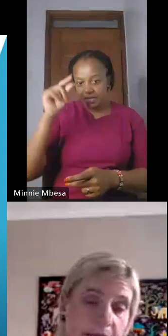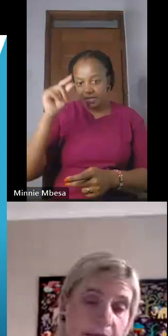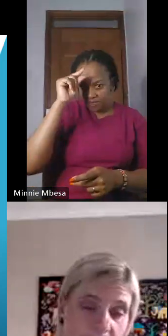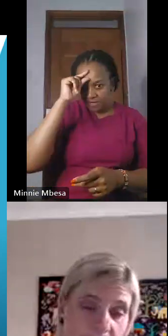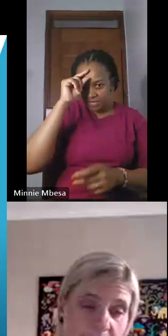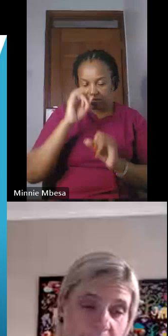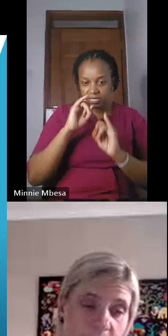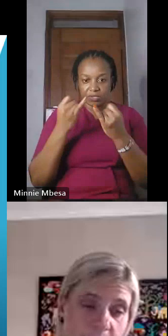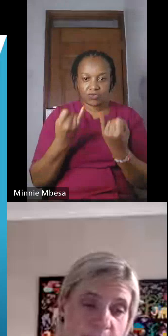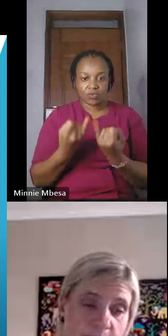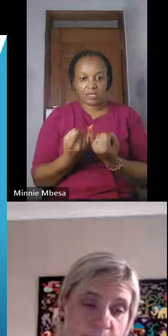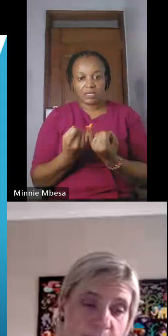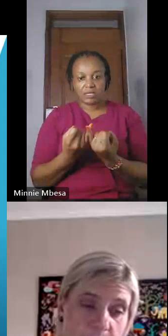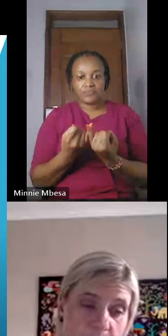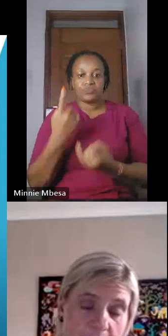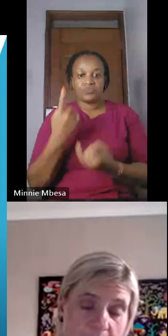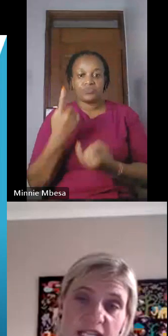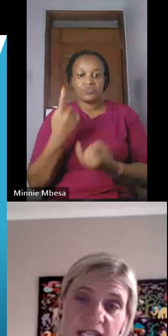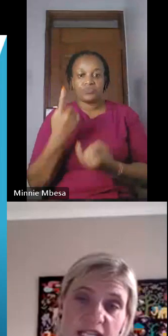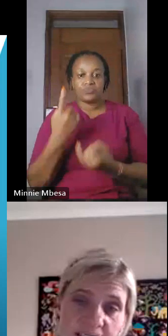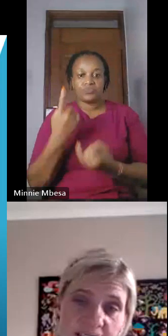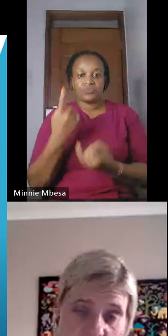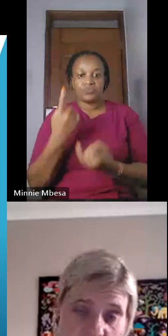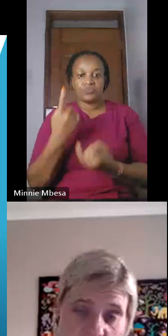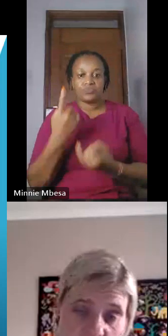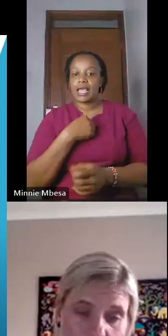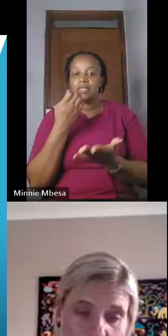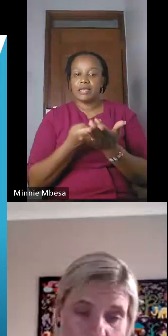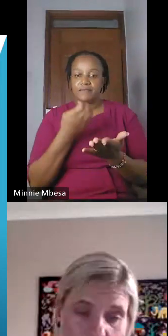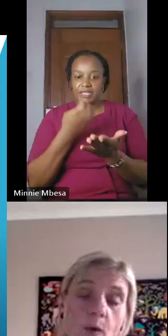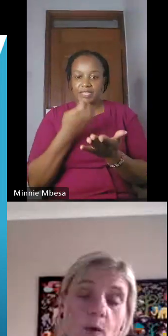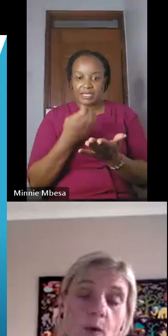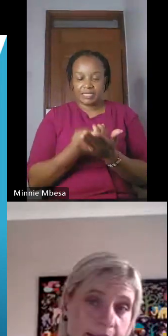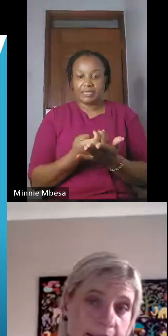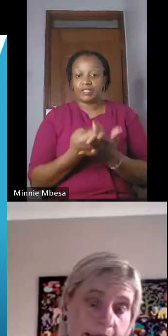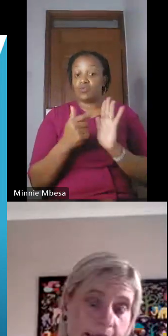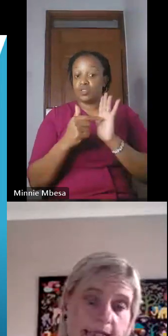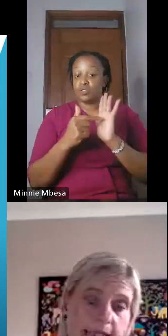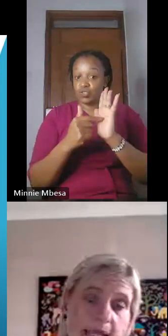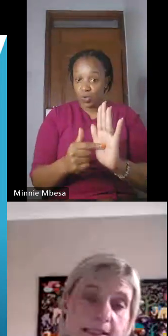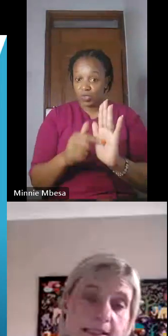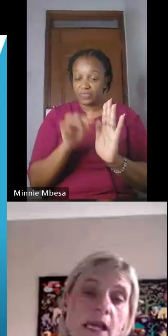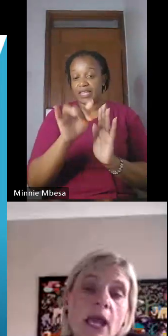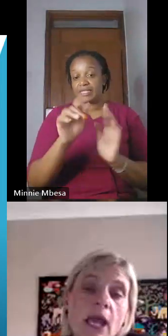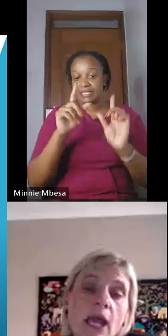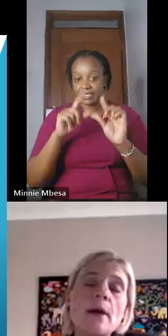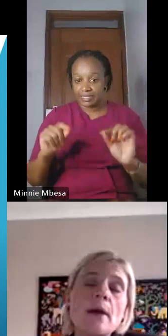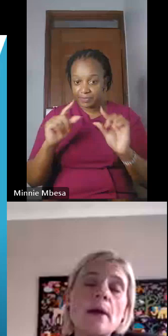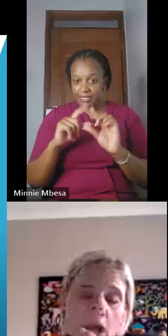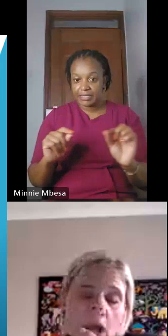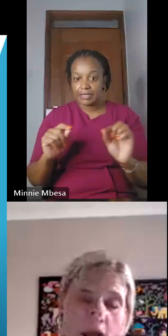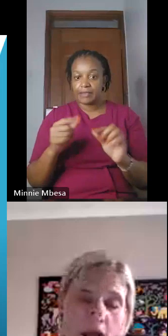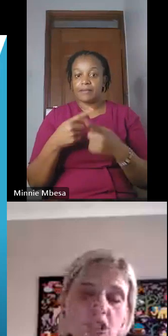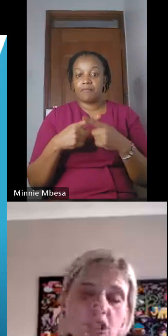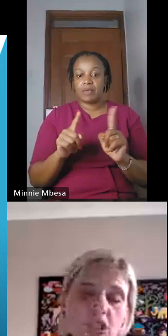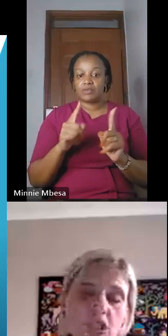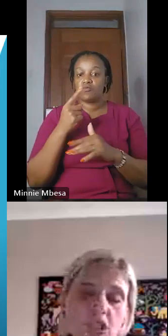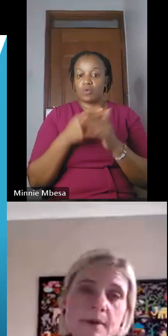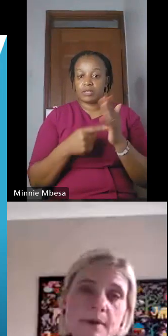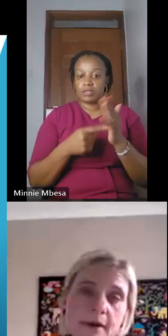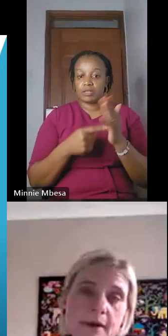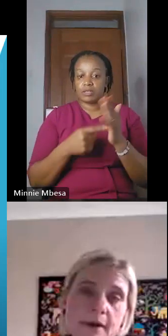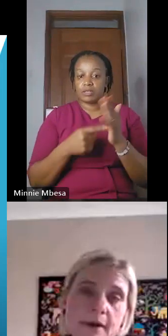have evidence to substantiate that statement. What I can say is that a